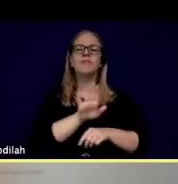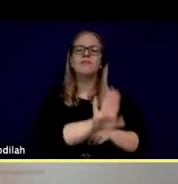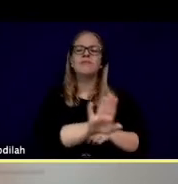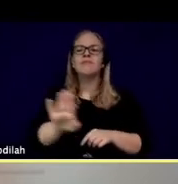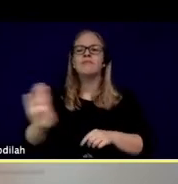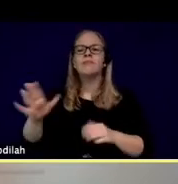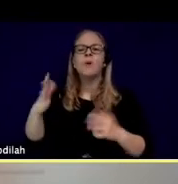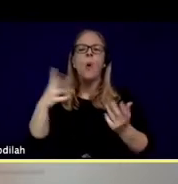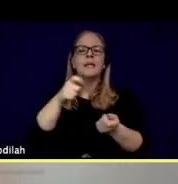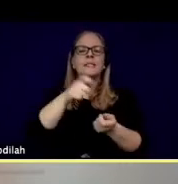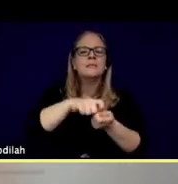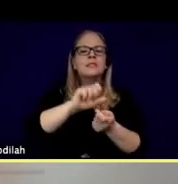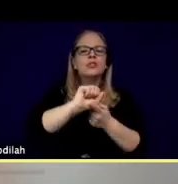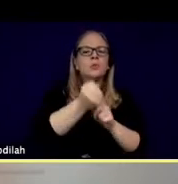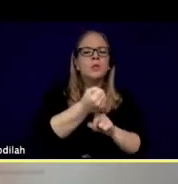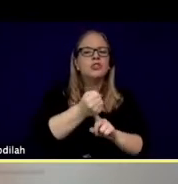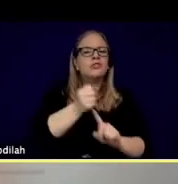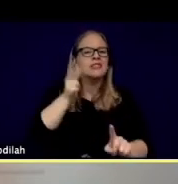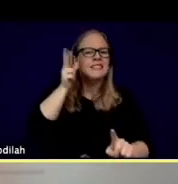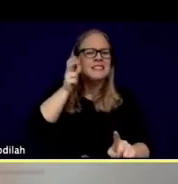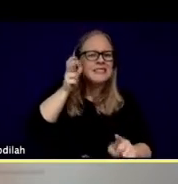individual might be struggling in.